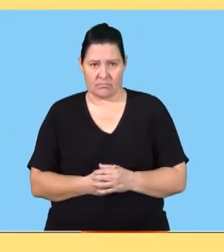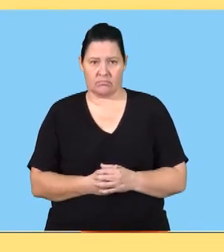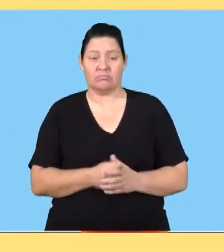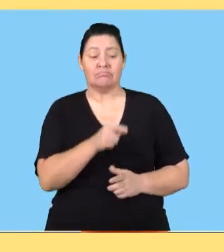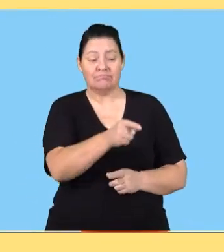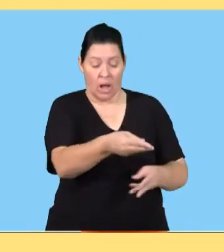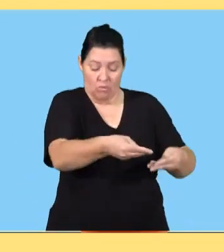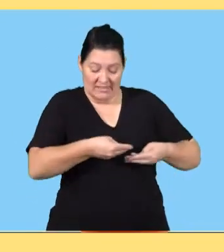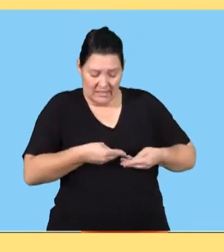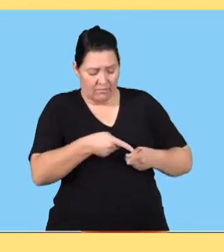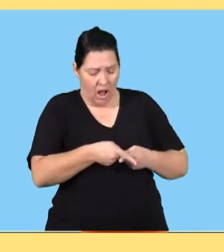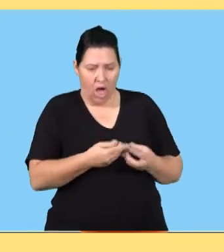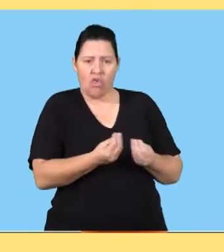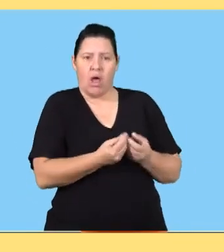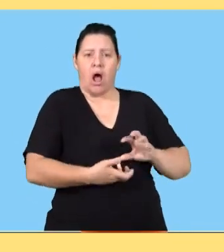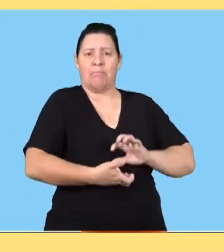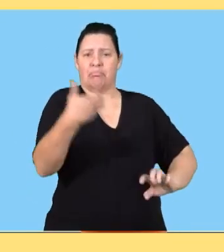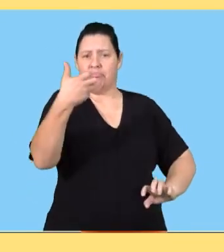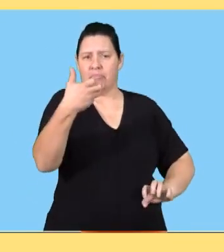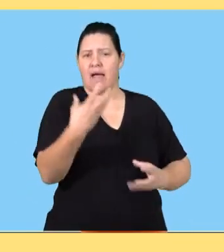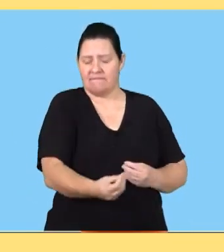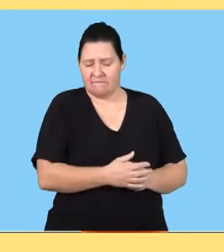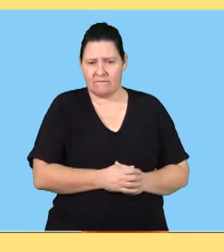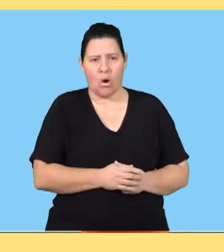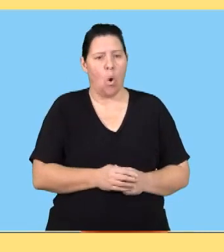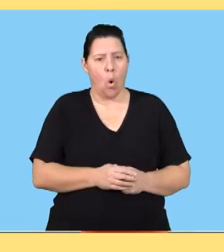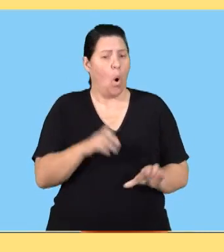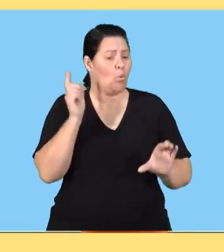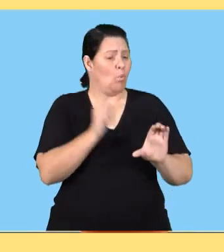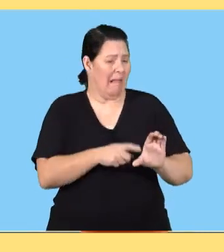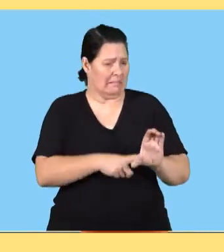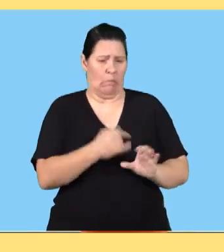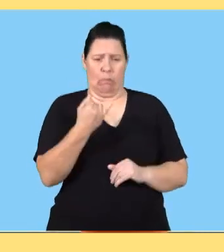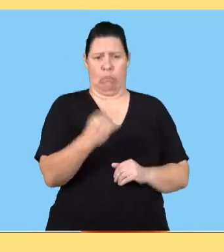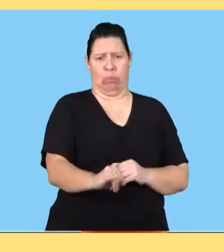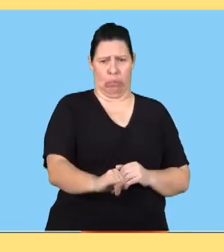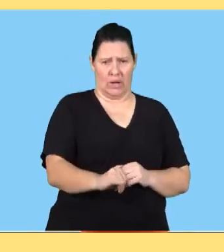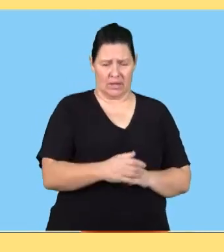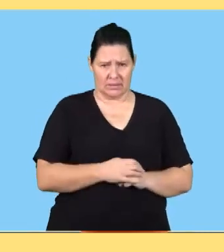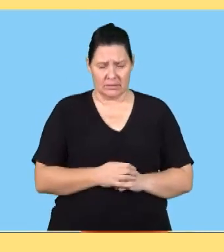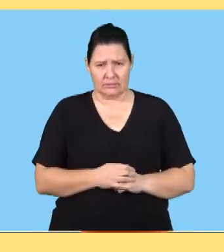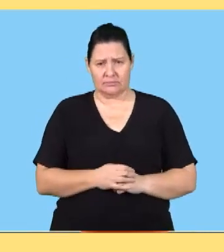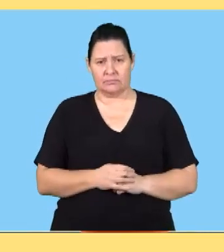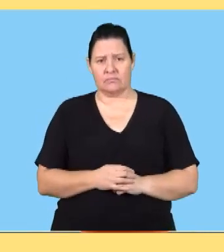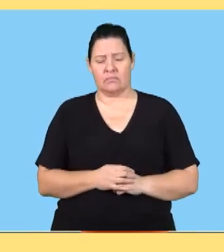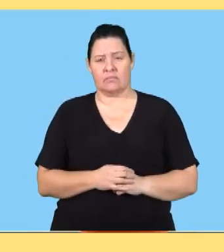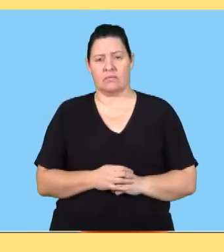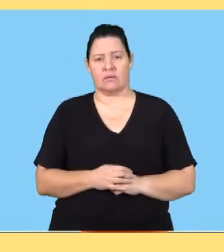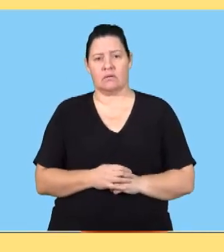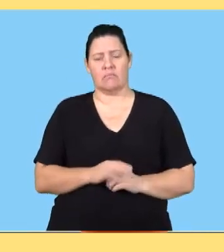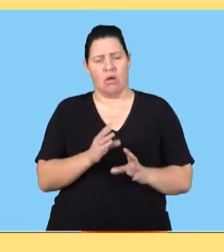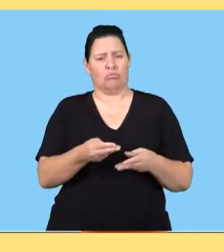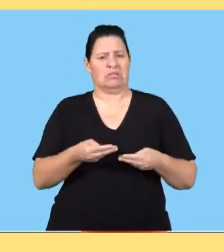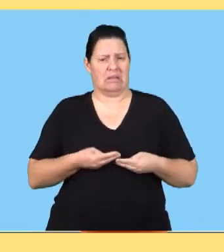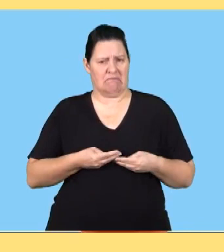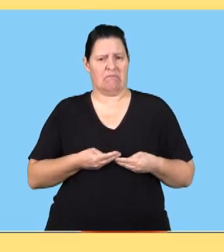goods. When the goods are damaged, or when the quality is incorrect, all right, that